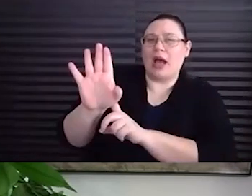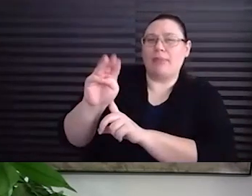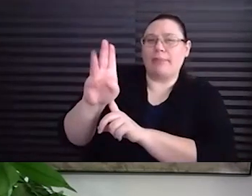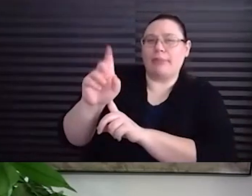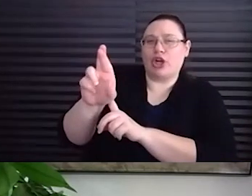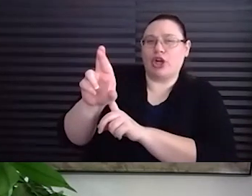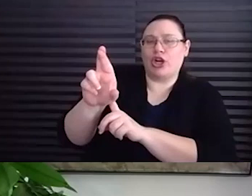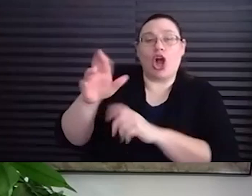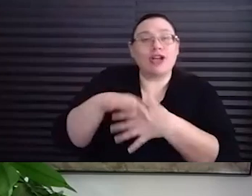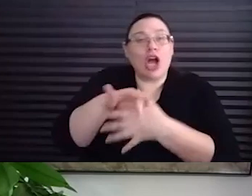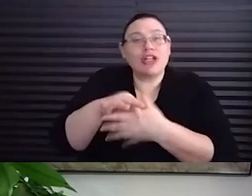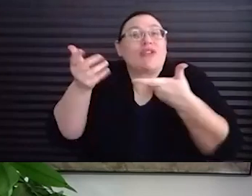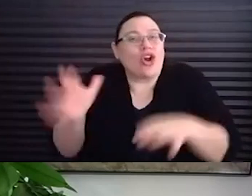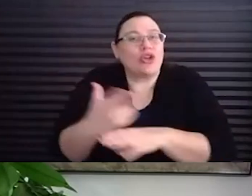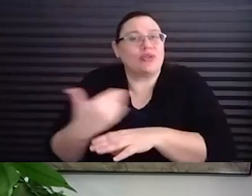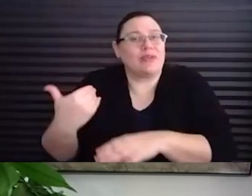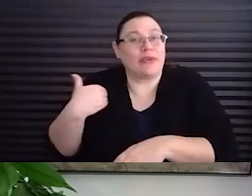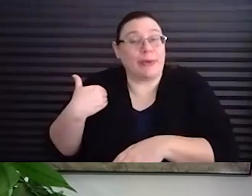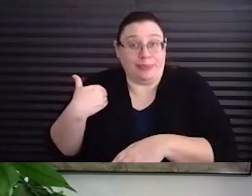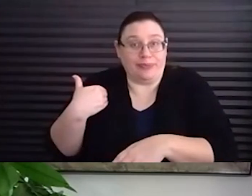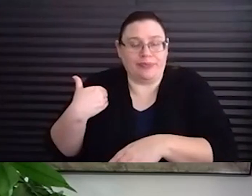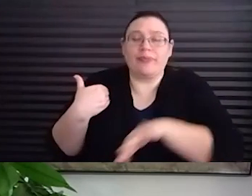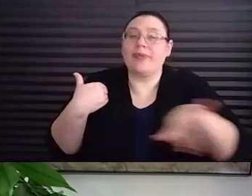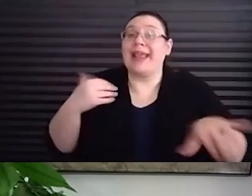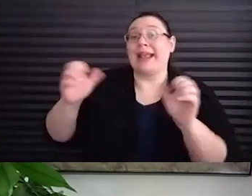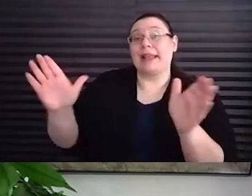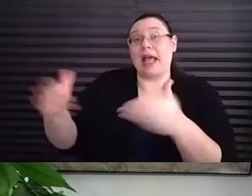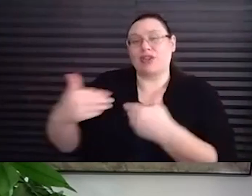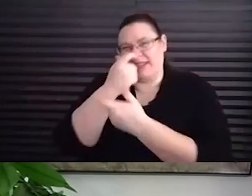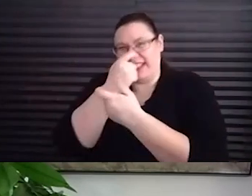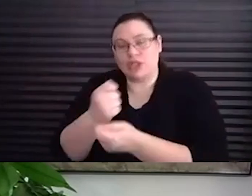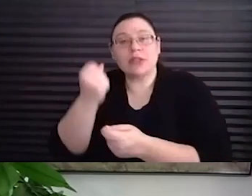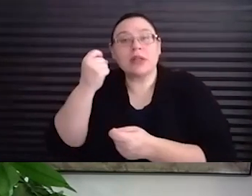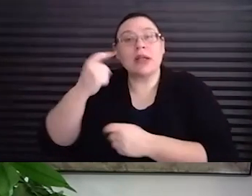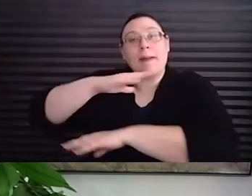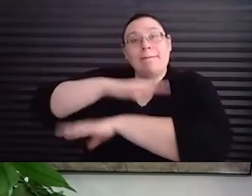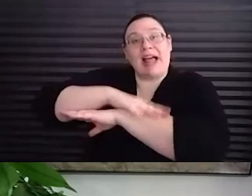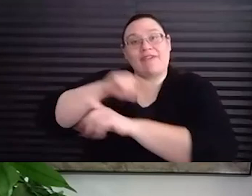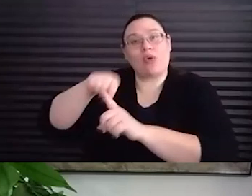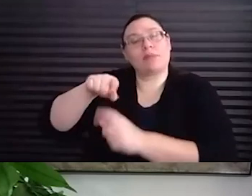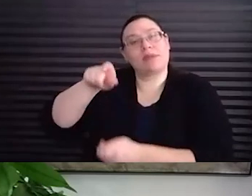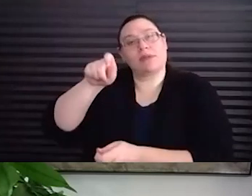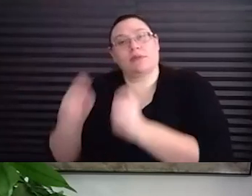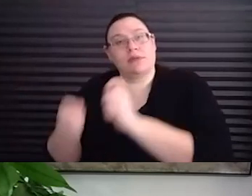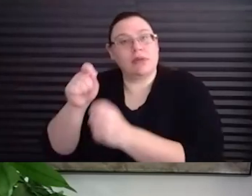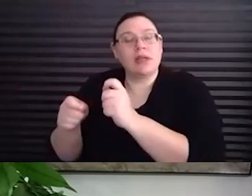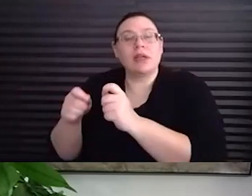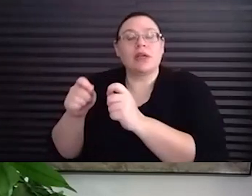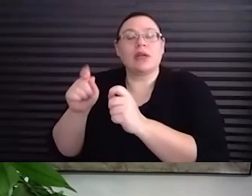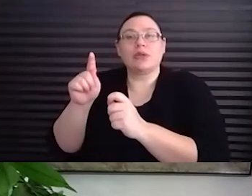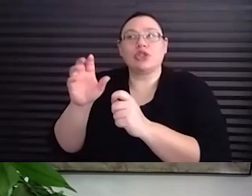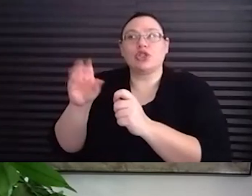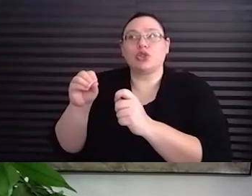used before. In the classroom, it's really interesting because platforms are adapting to, you